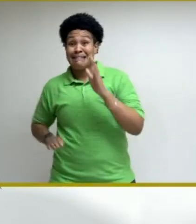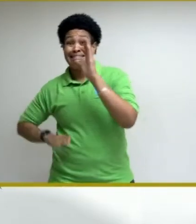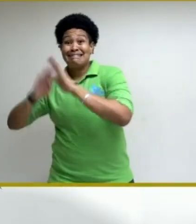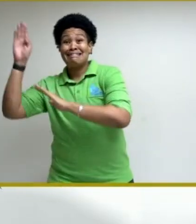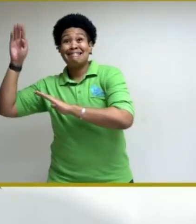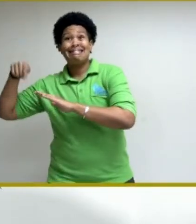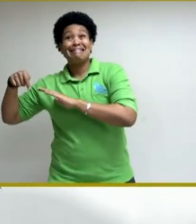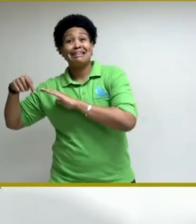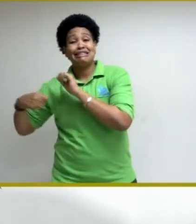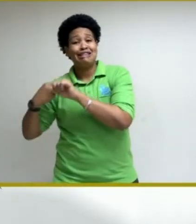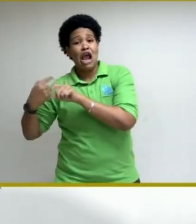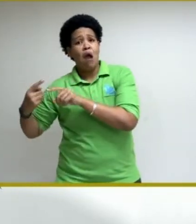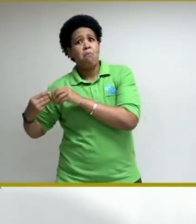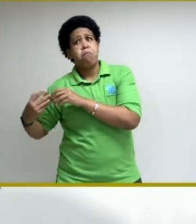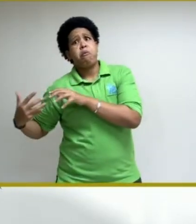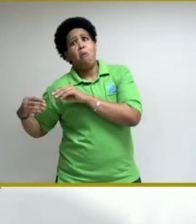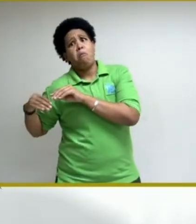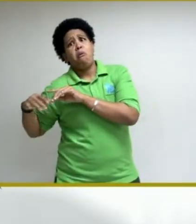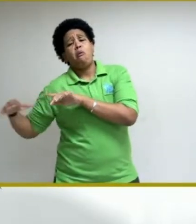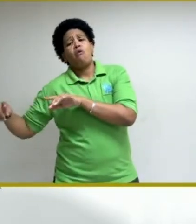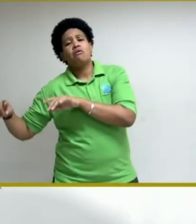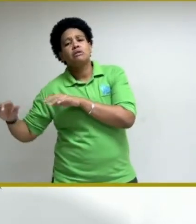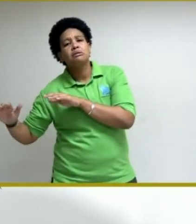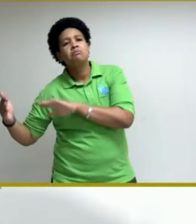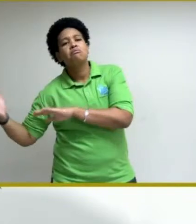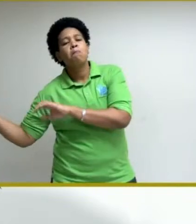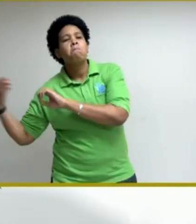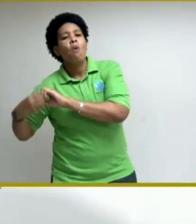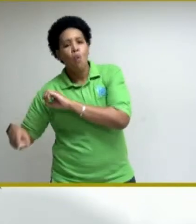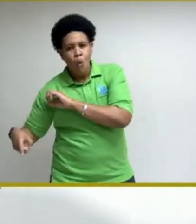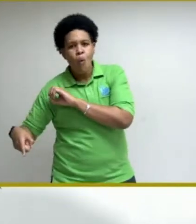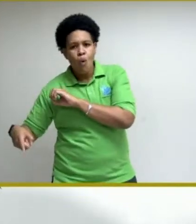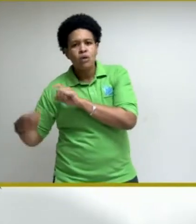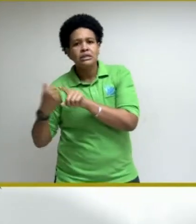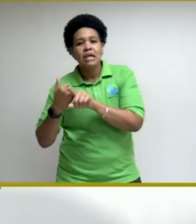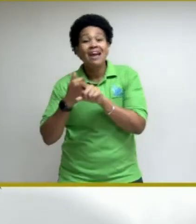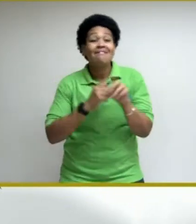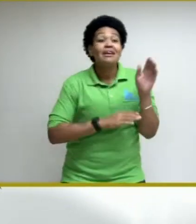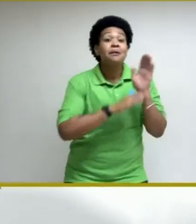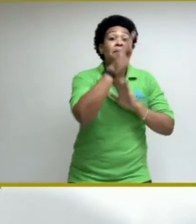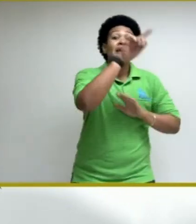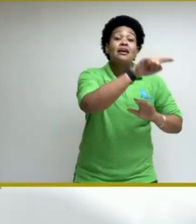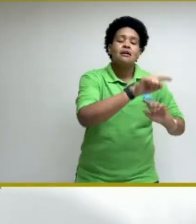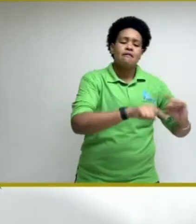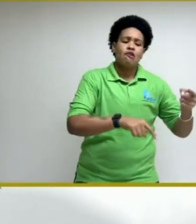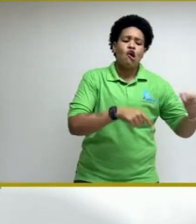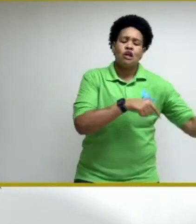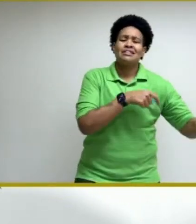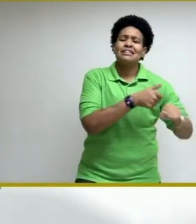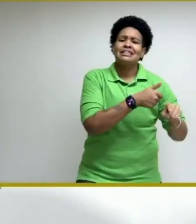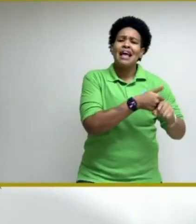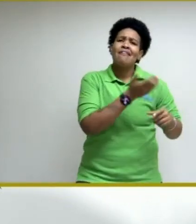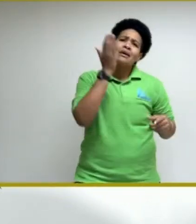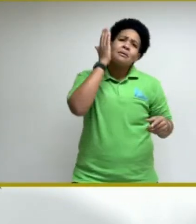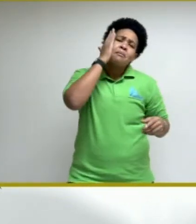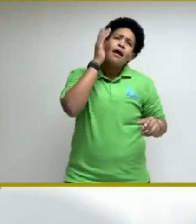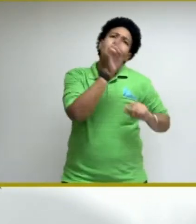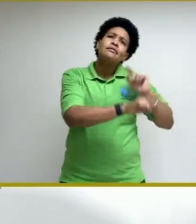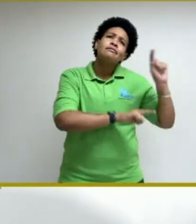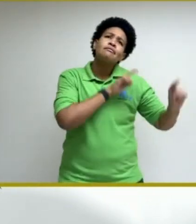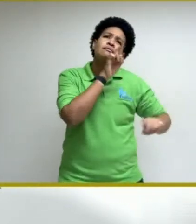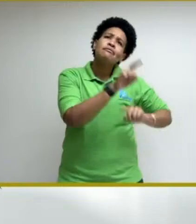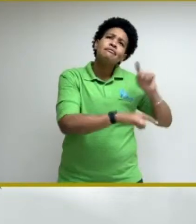than the first. In the peak week of the first surge, bed occupancy for confirmed and suspected COVID-19 cases went